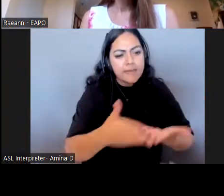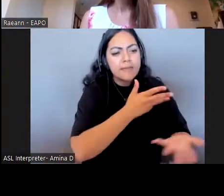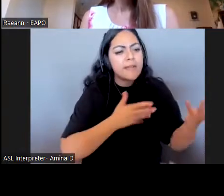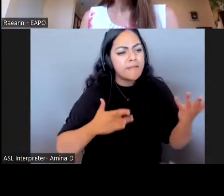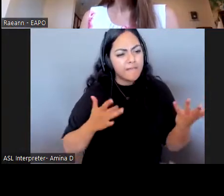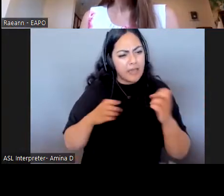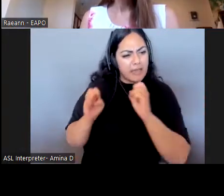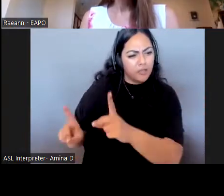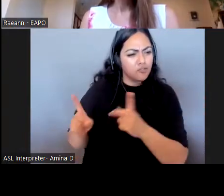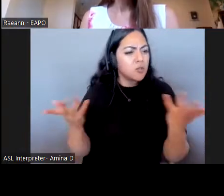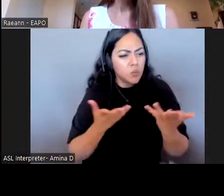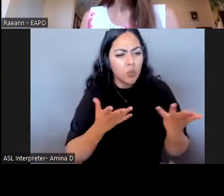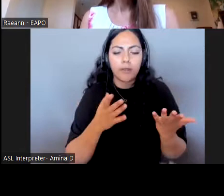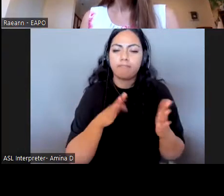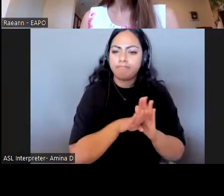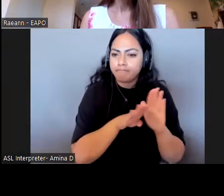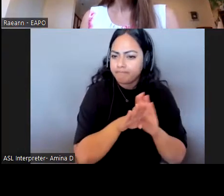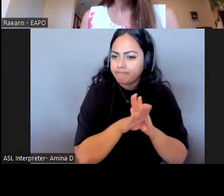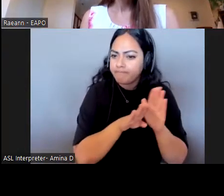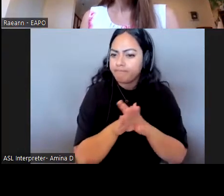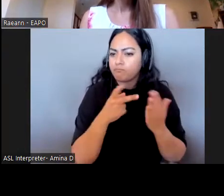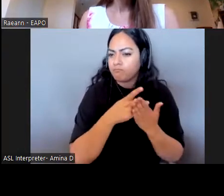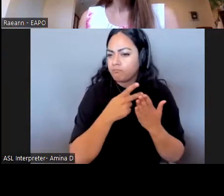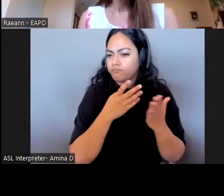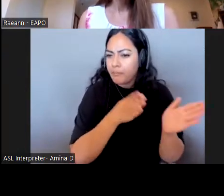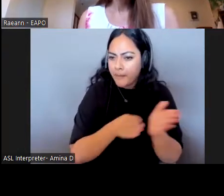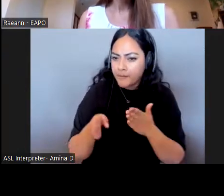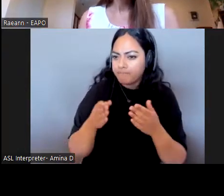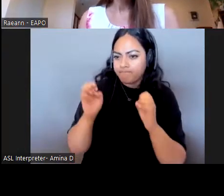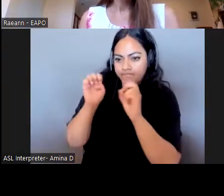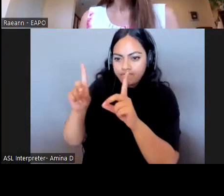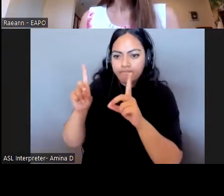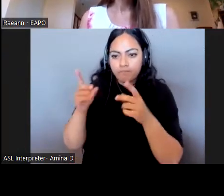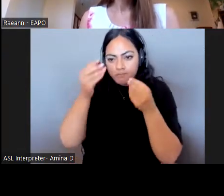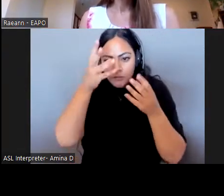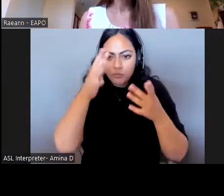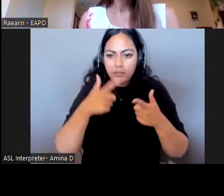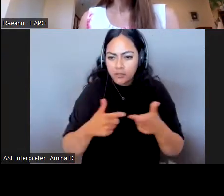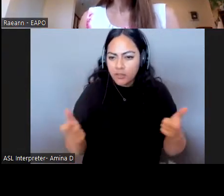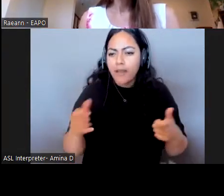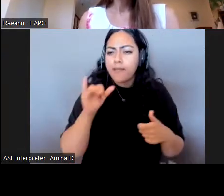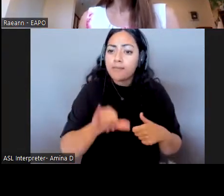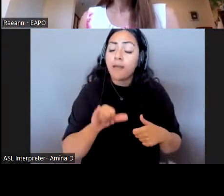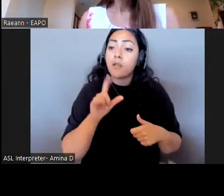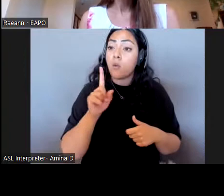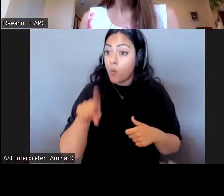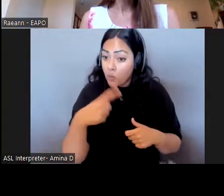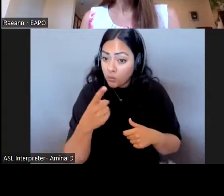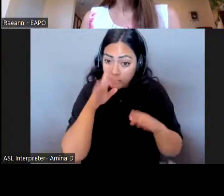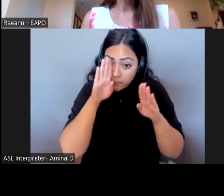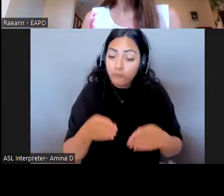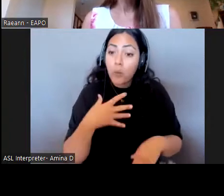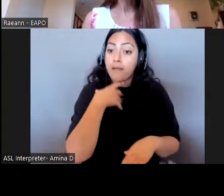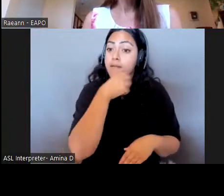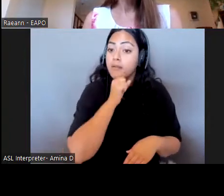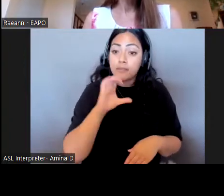communities need to hear about this topic. That's not necessarily just for economic abuse, but gender-based violence in general. But I